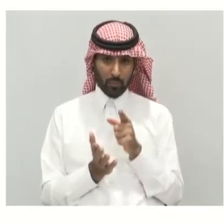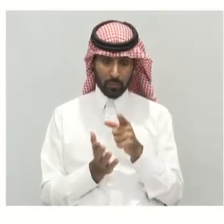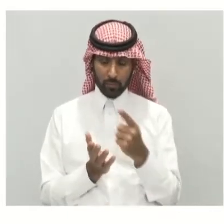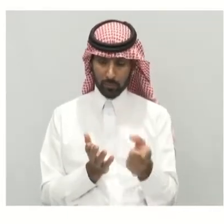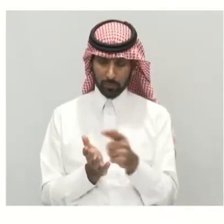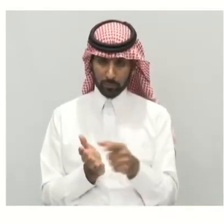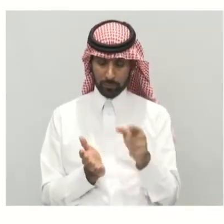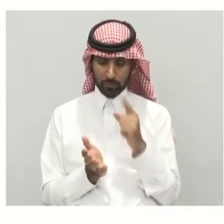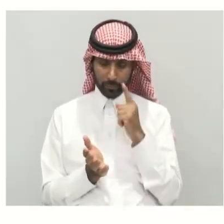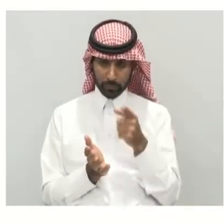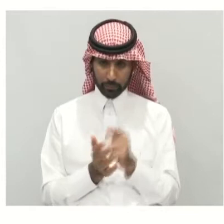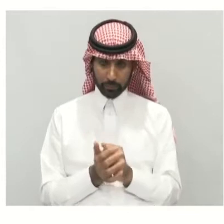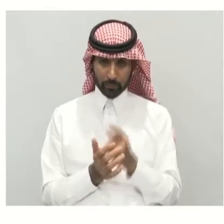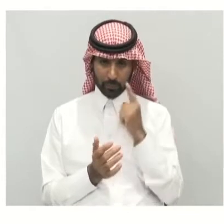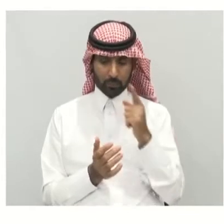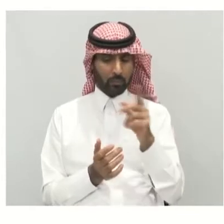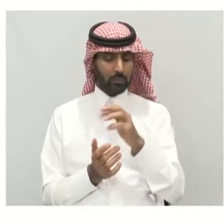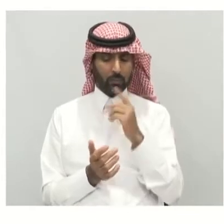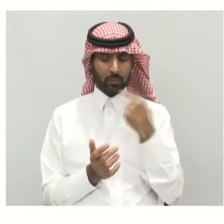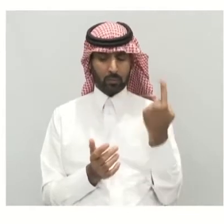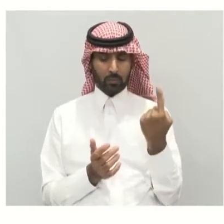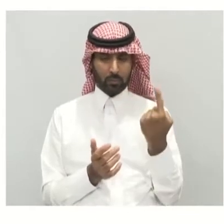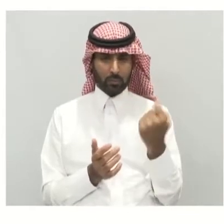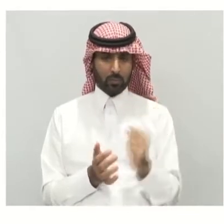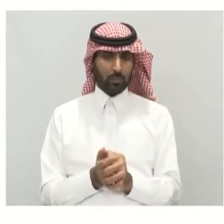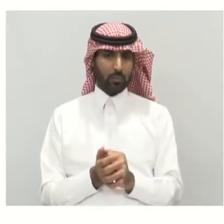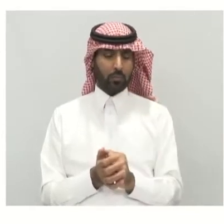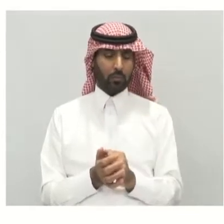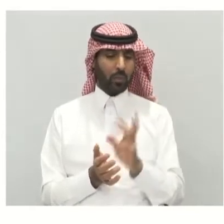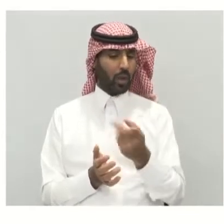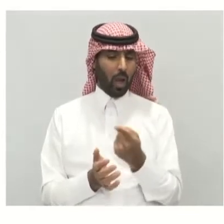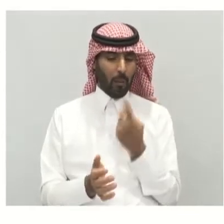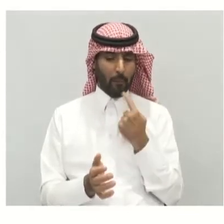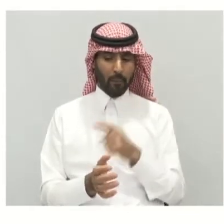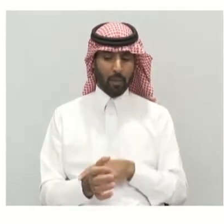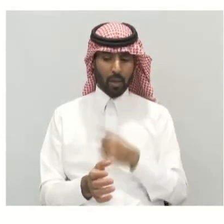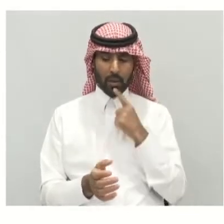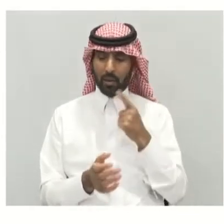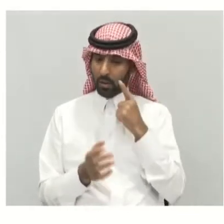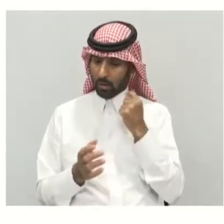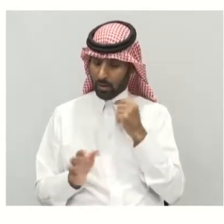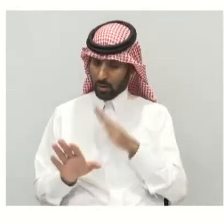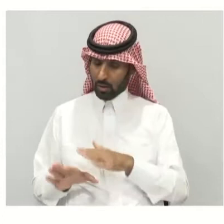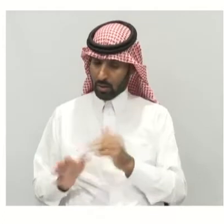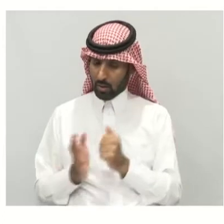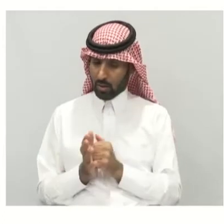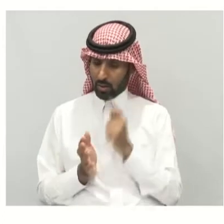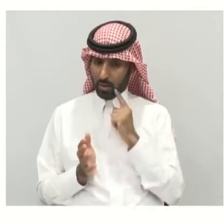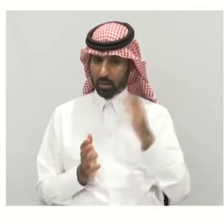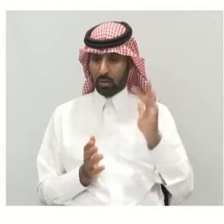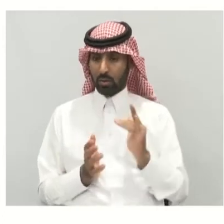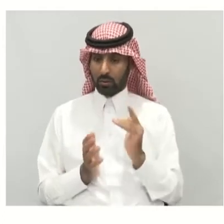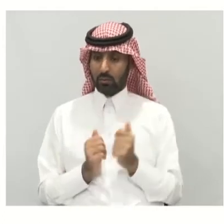have these. Let's see the answers together. For number one, how long have they lived in